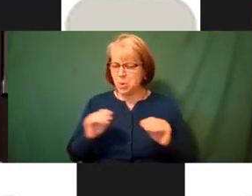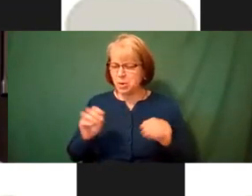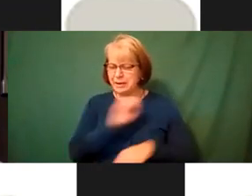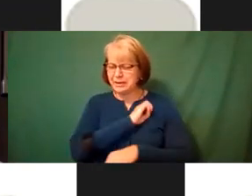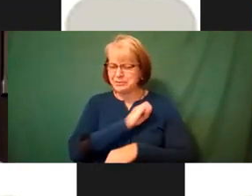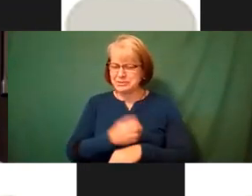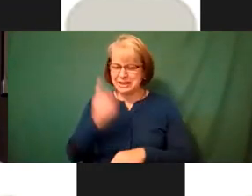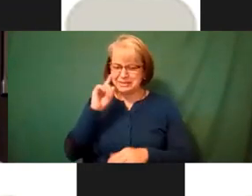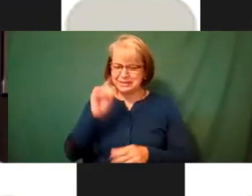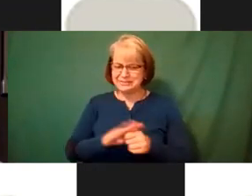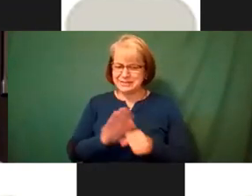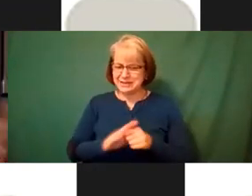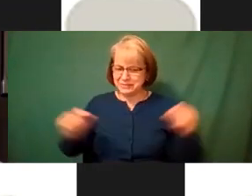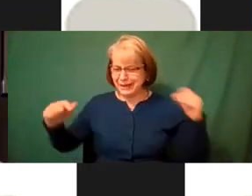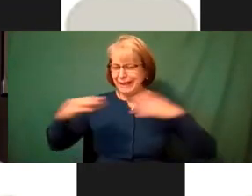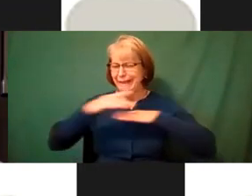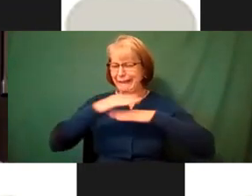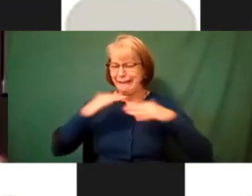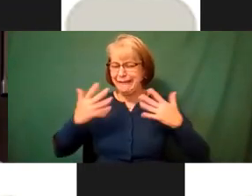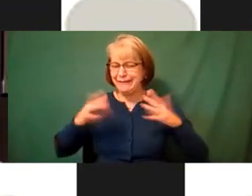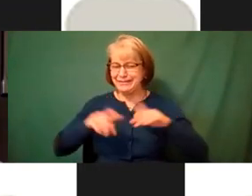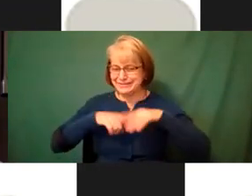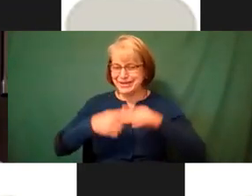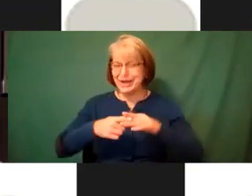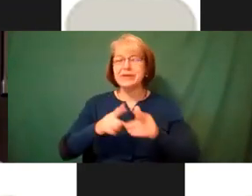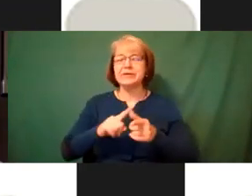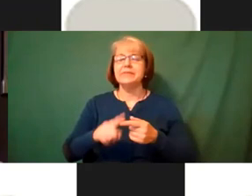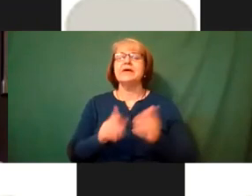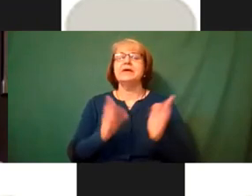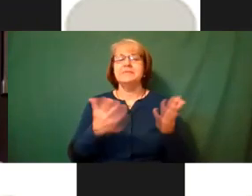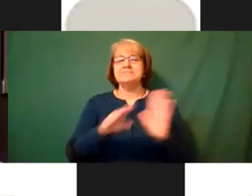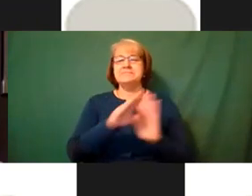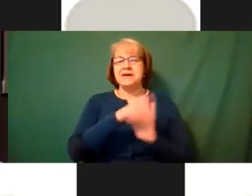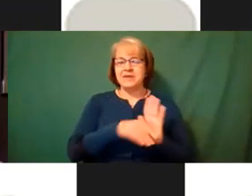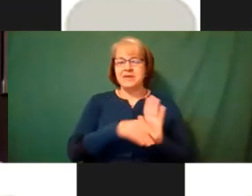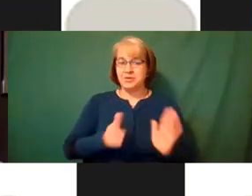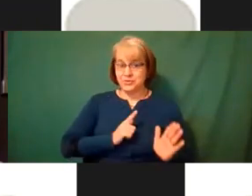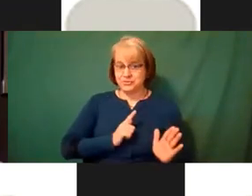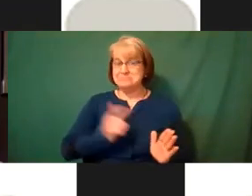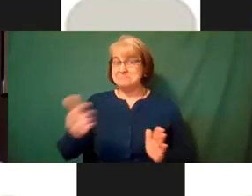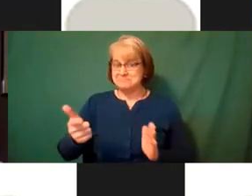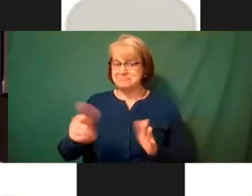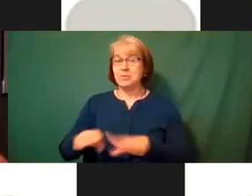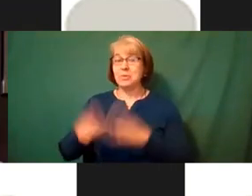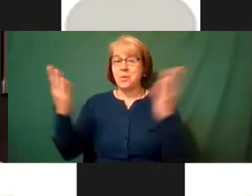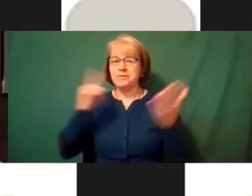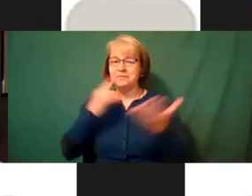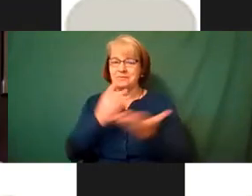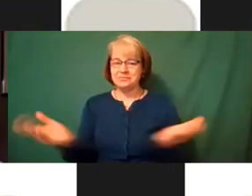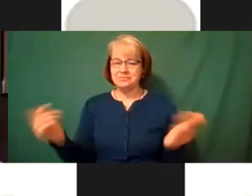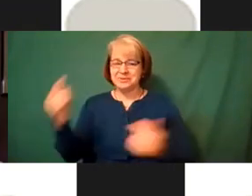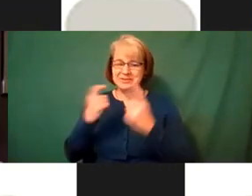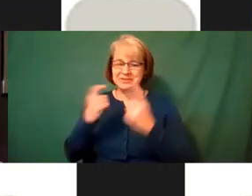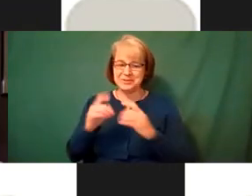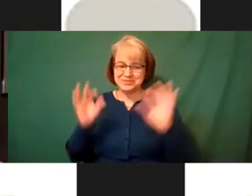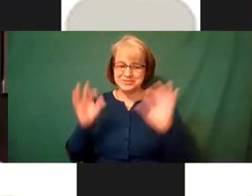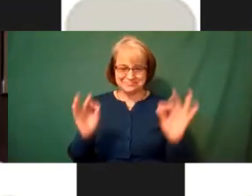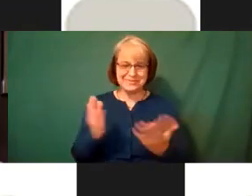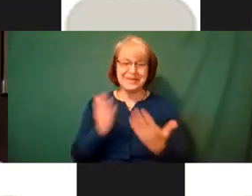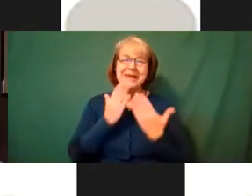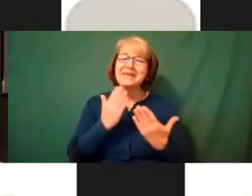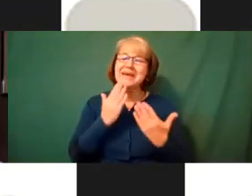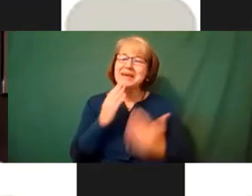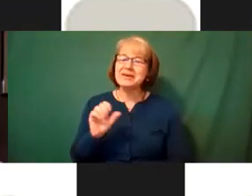have a conversation and also invite people from the audience to ask questions about that. So thank you. Okay, thank you,